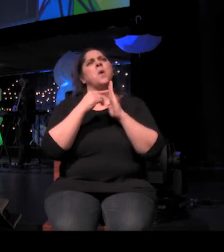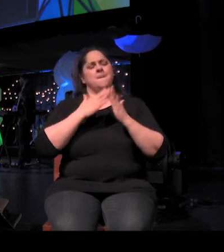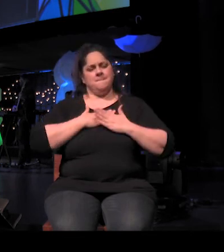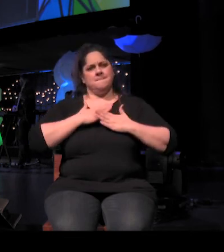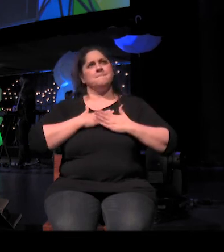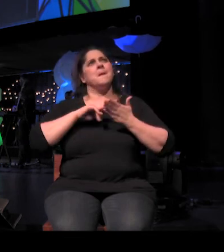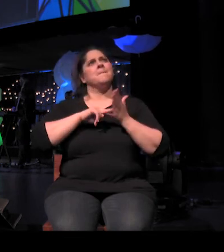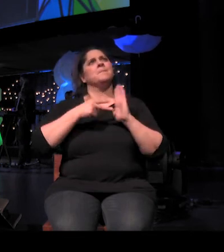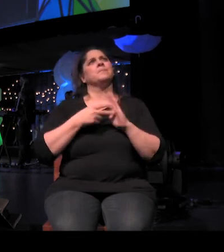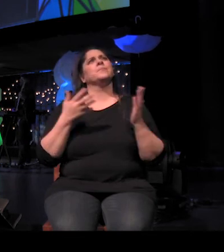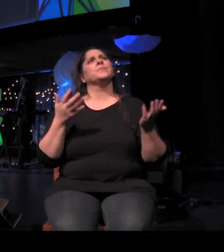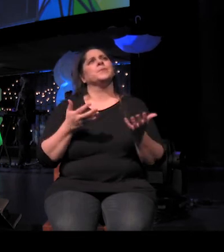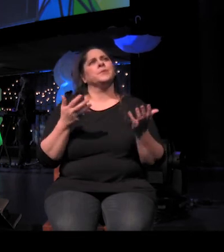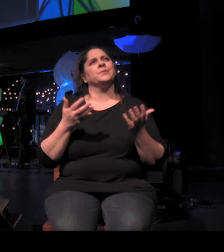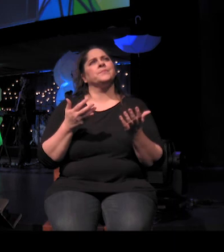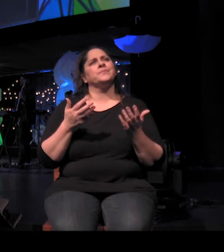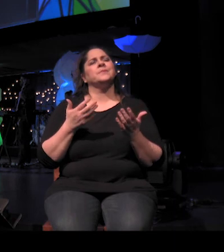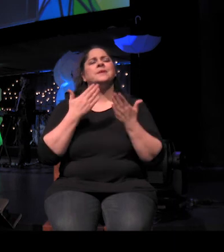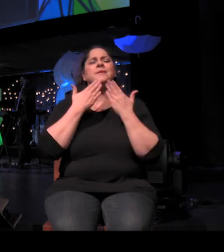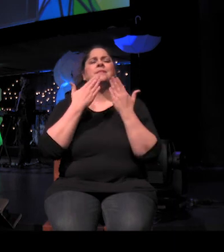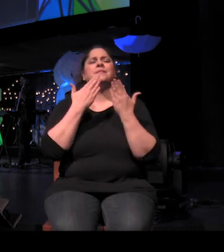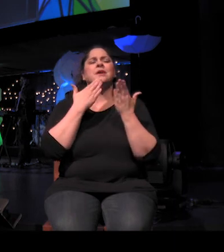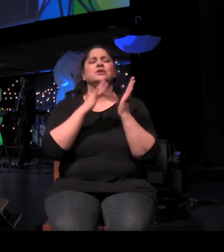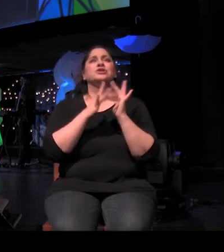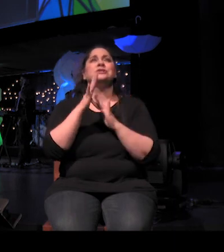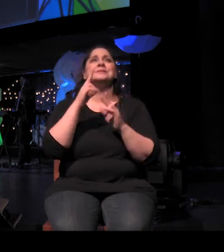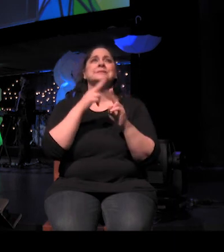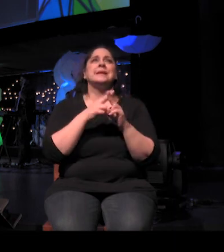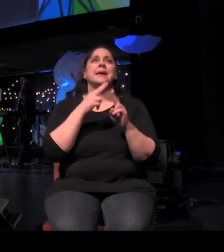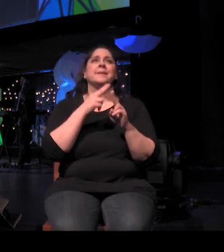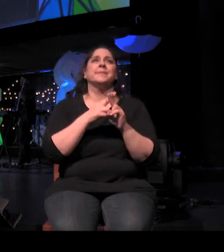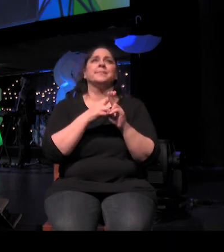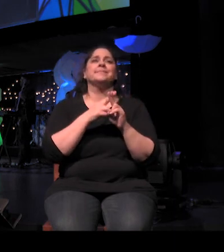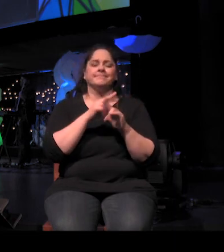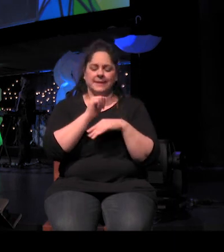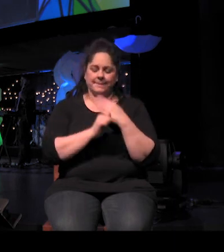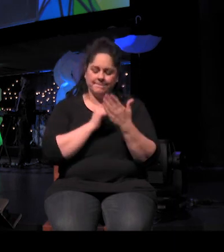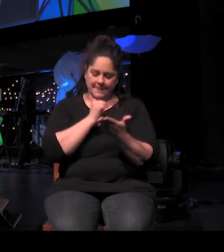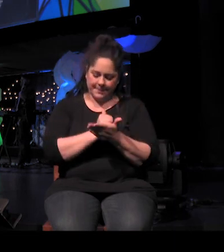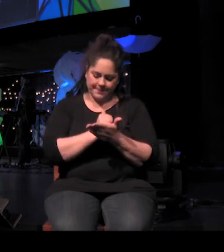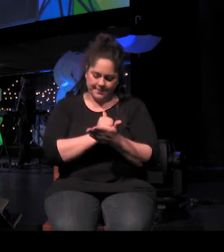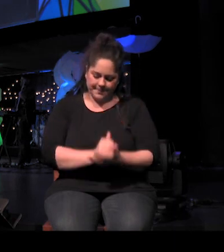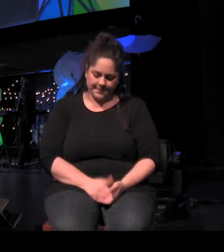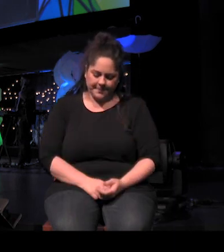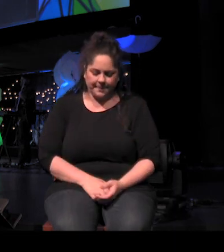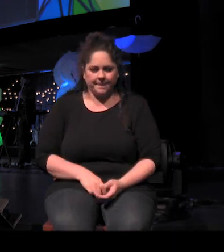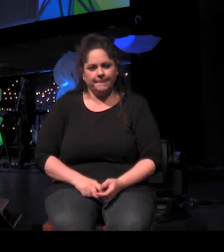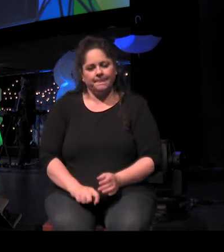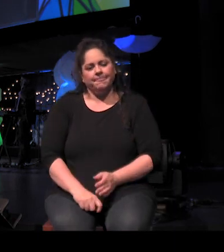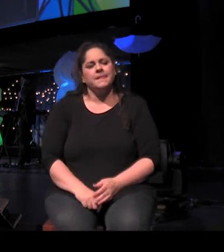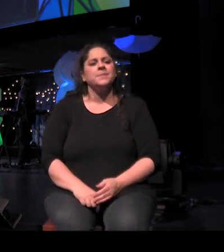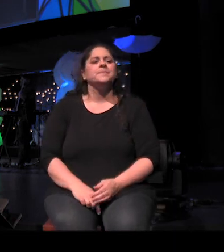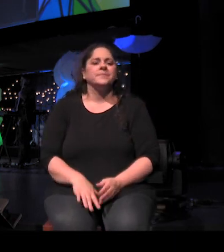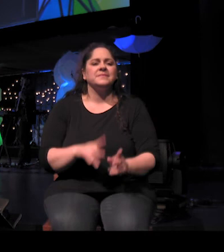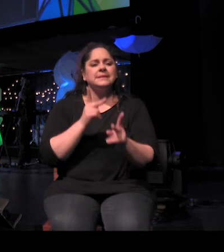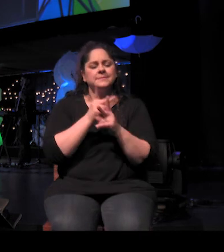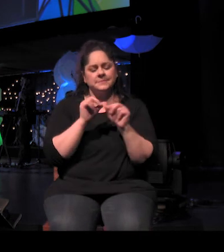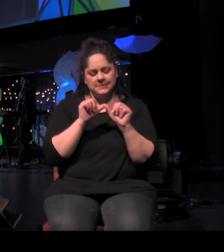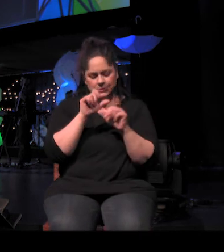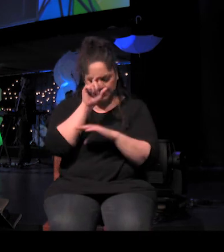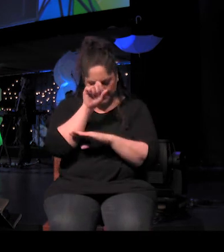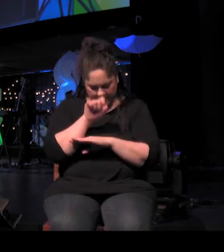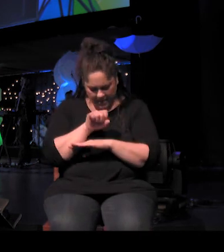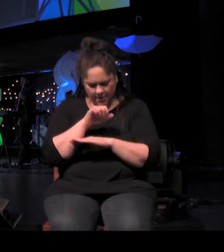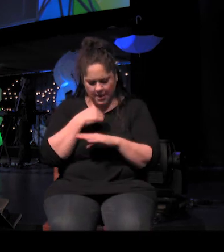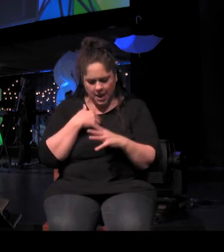that. I thank you for that. In Jesus' name, we all said, amen. Amen. Would you just keep your heads bowed for a